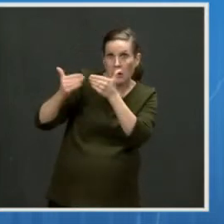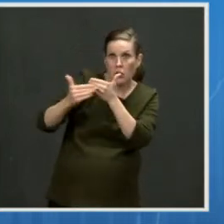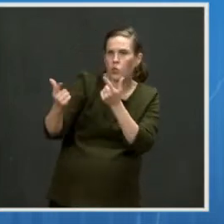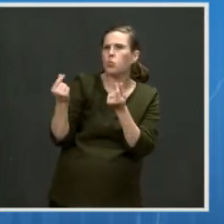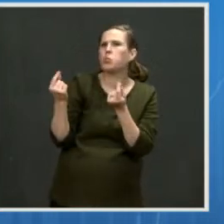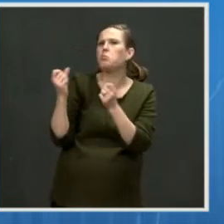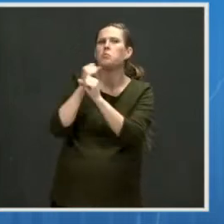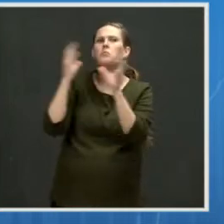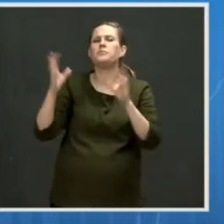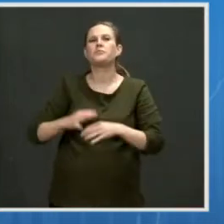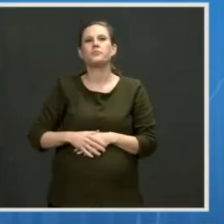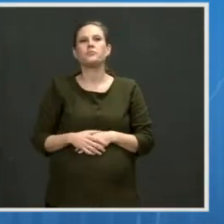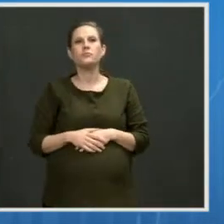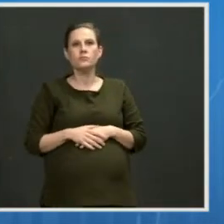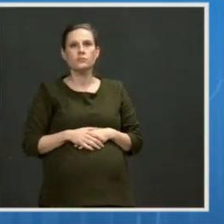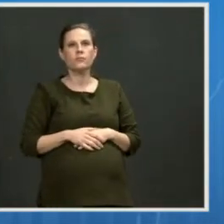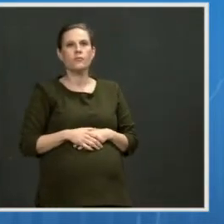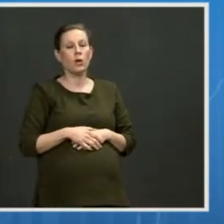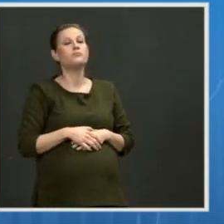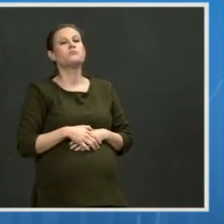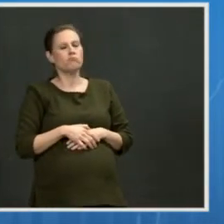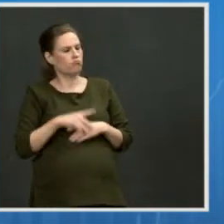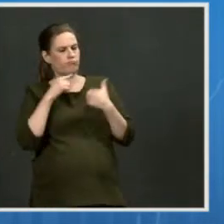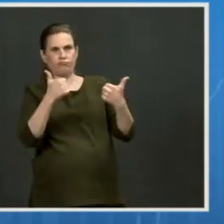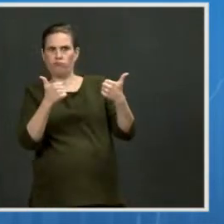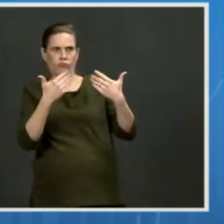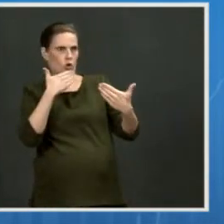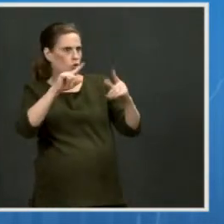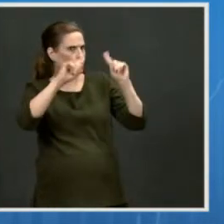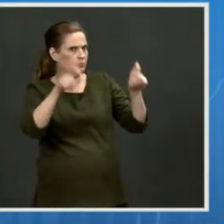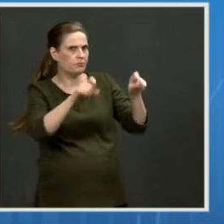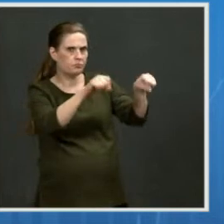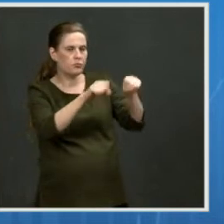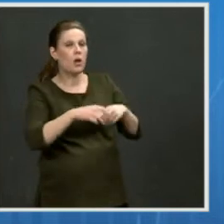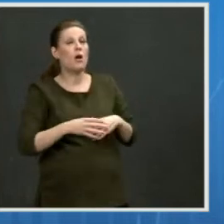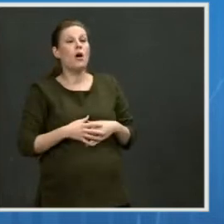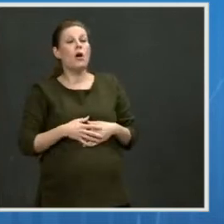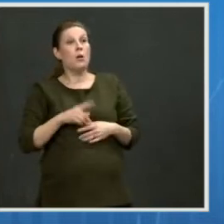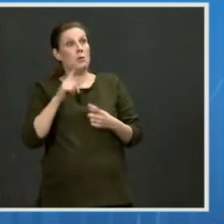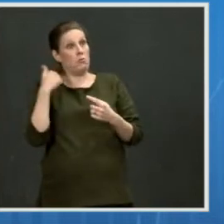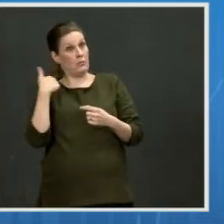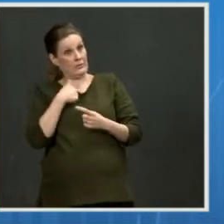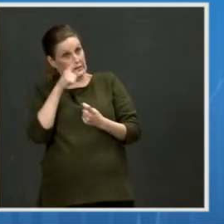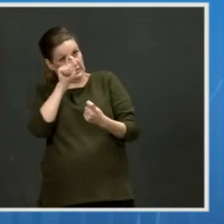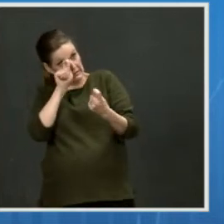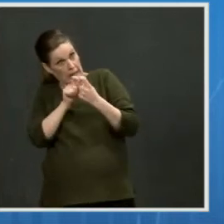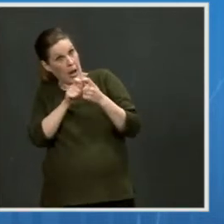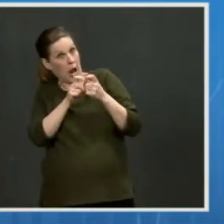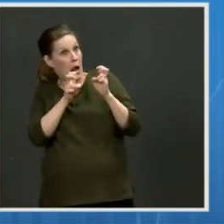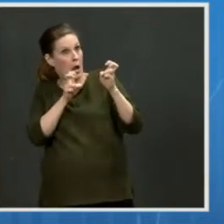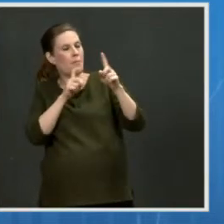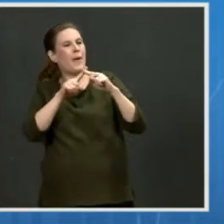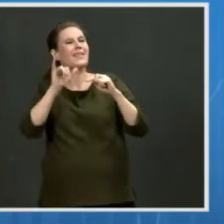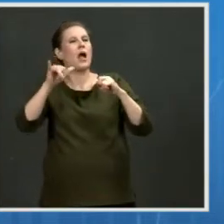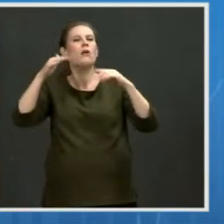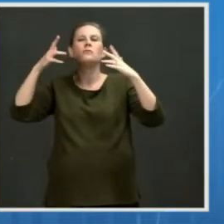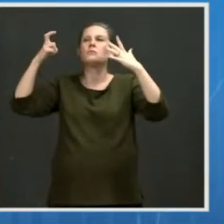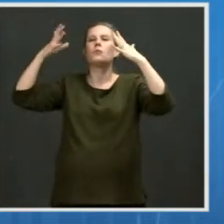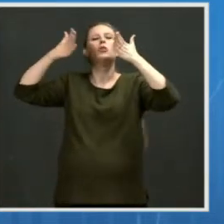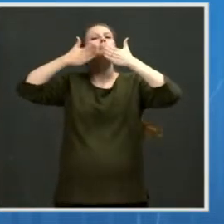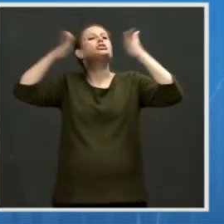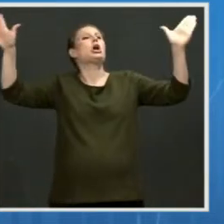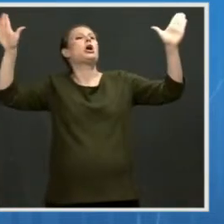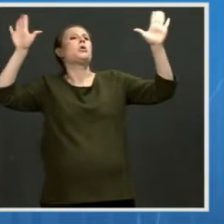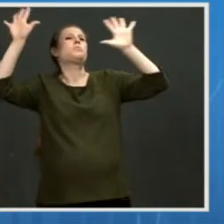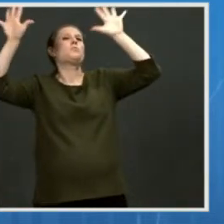question, Tamara. And without signaling anything specific, I want to answer that question at a high level. I think you're exactly right. We're going to